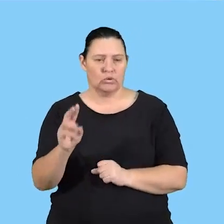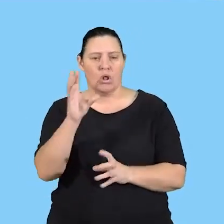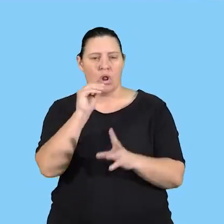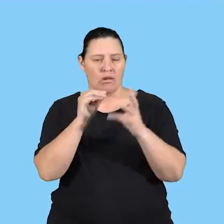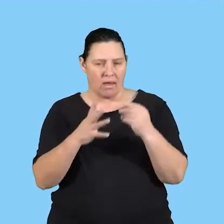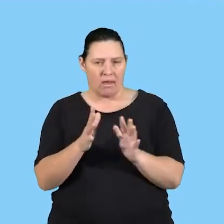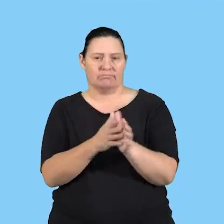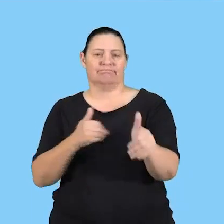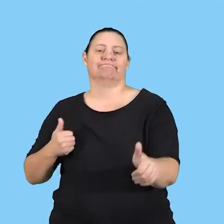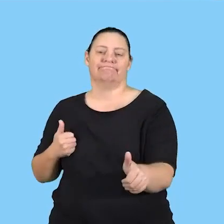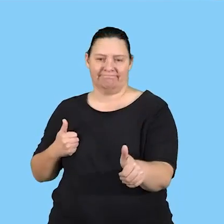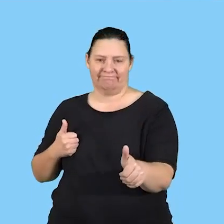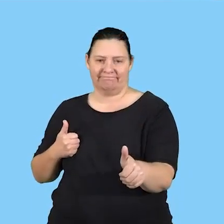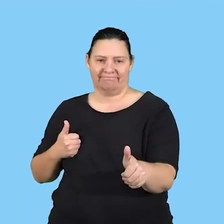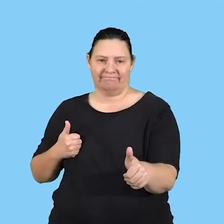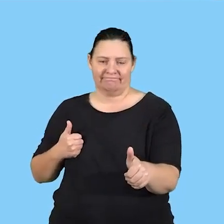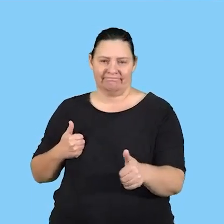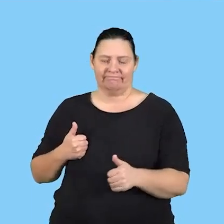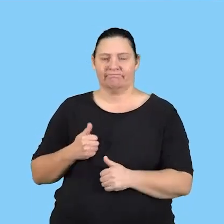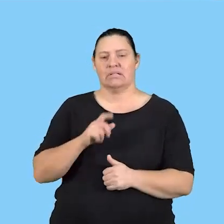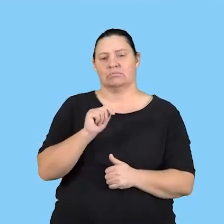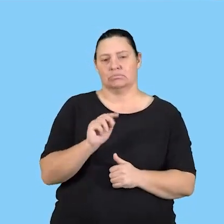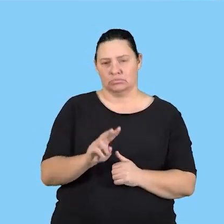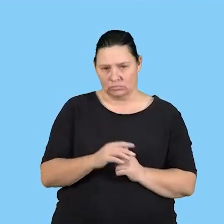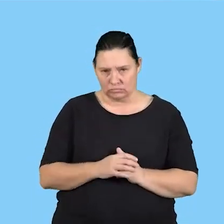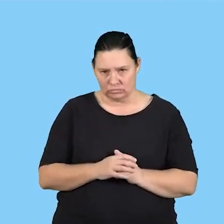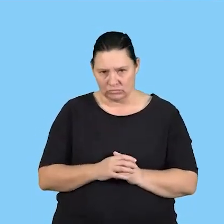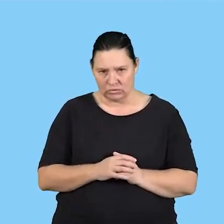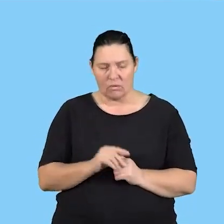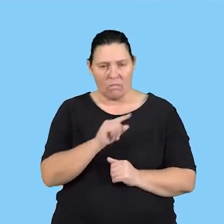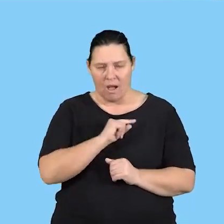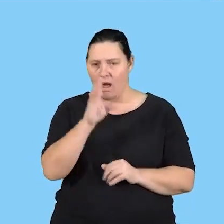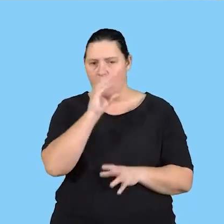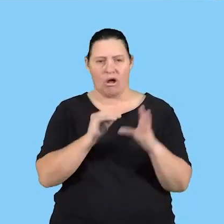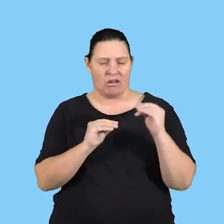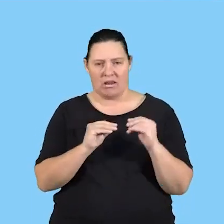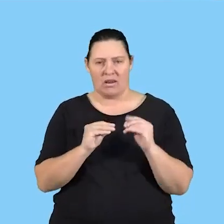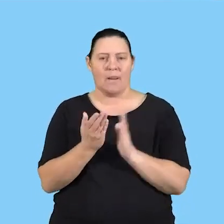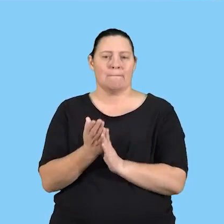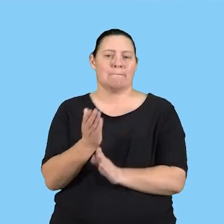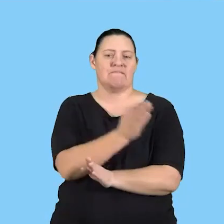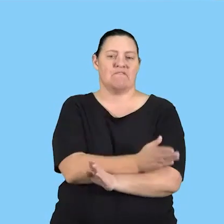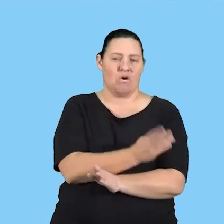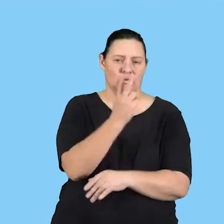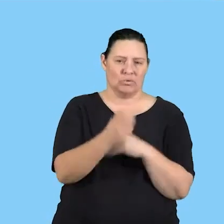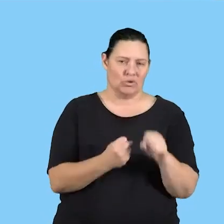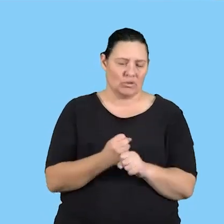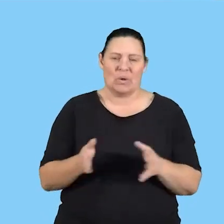were behind by 2 grades because they didn't learn in the previous 2